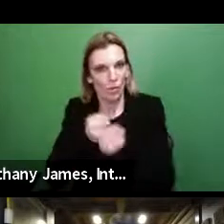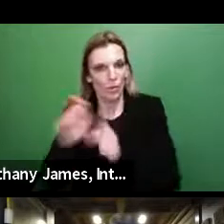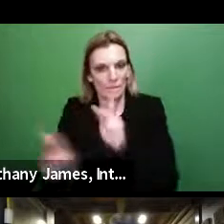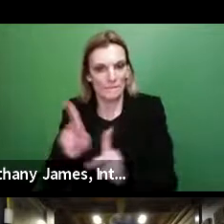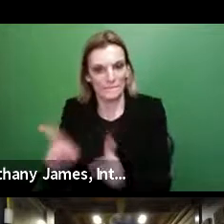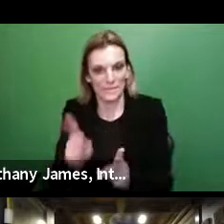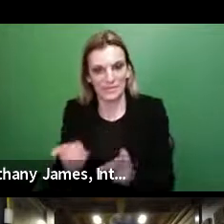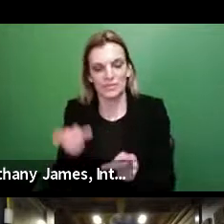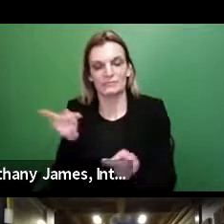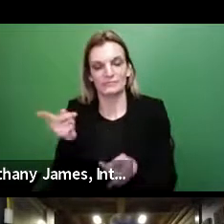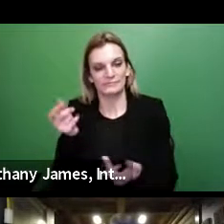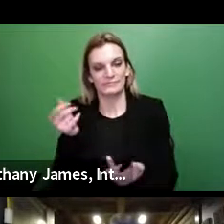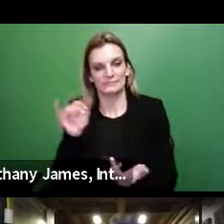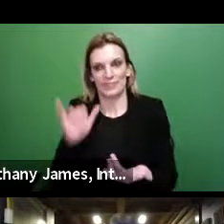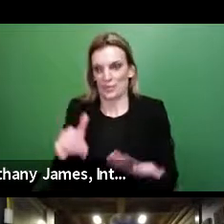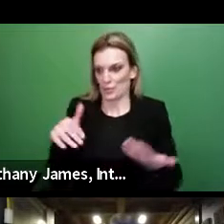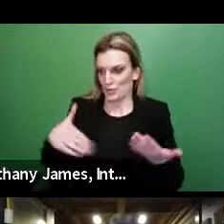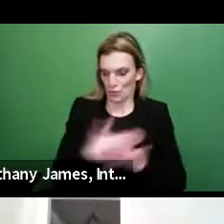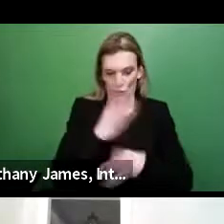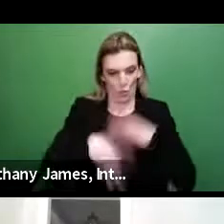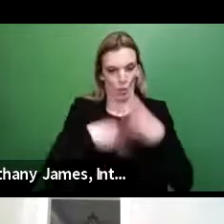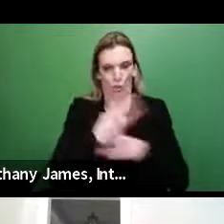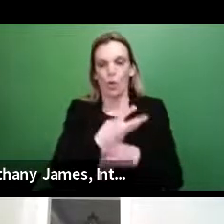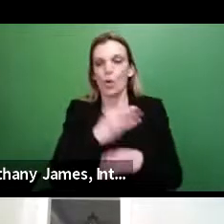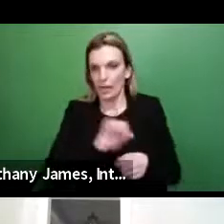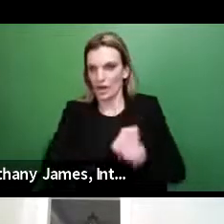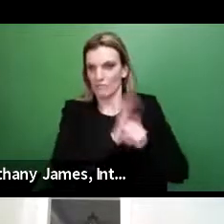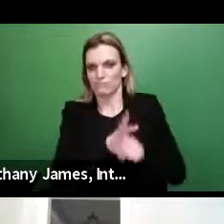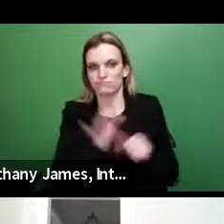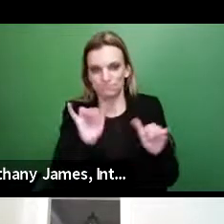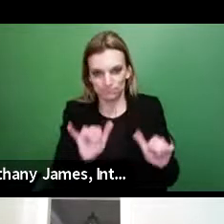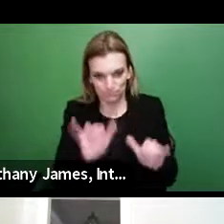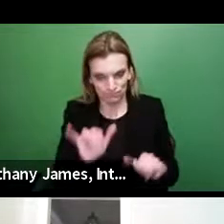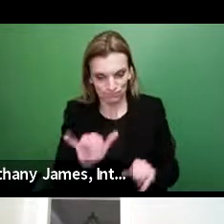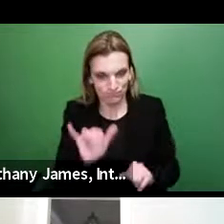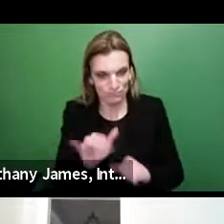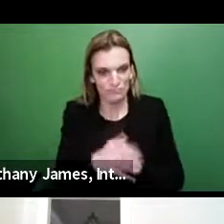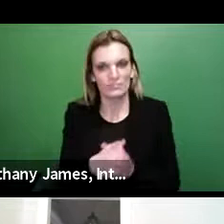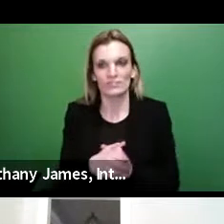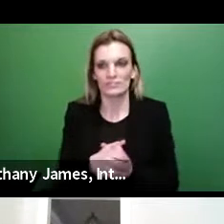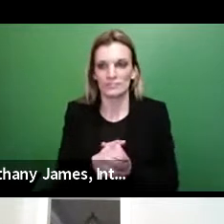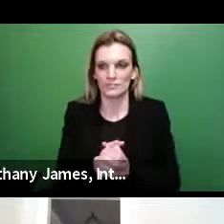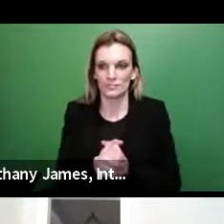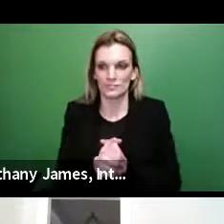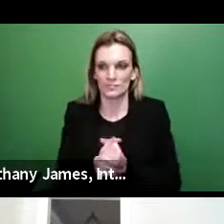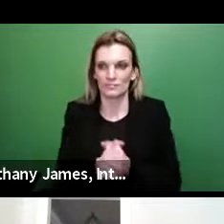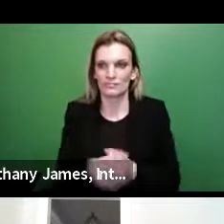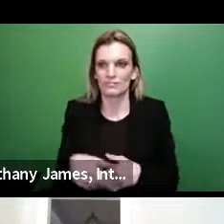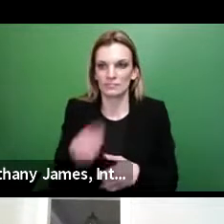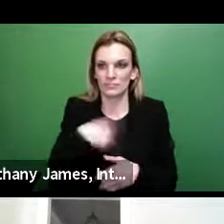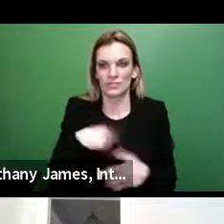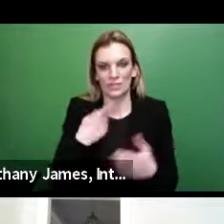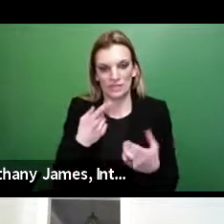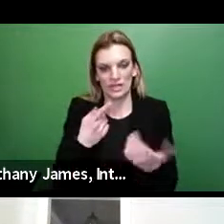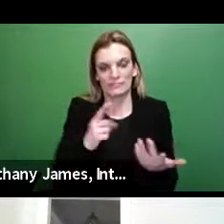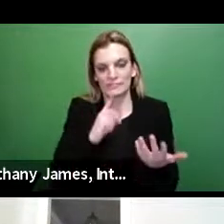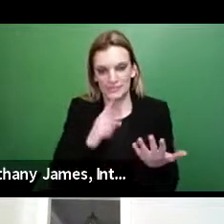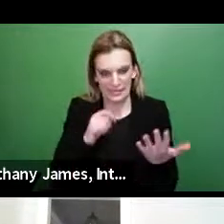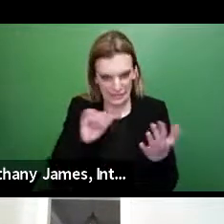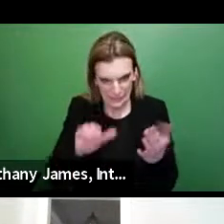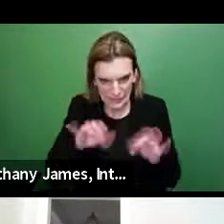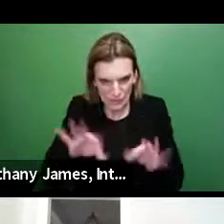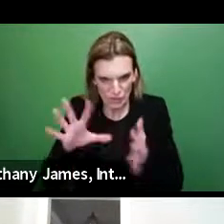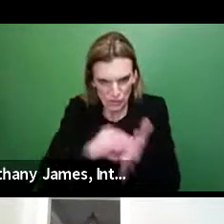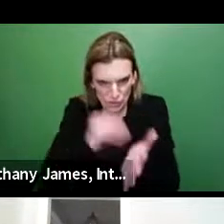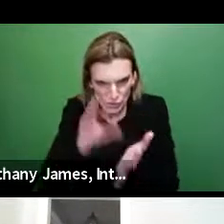their constituents and to their community under COVID. So we kind of jumped on that quickly and tried